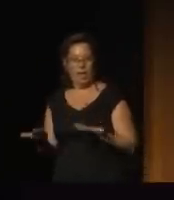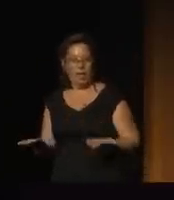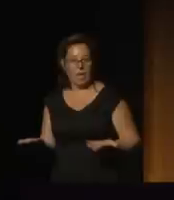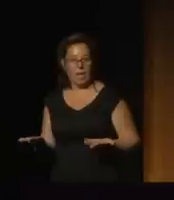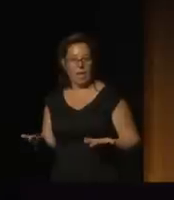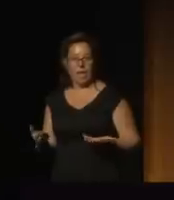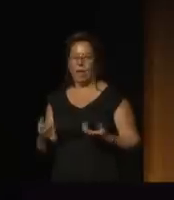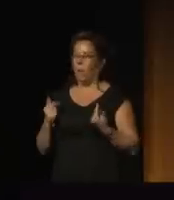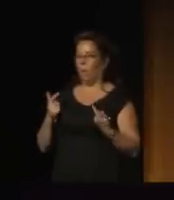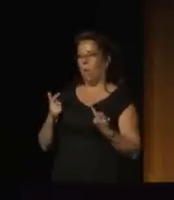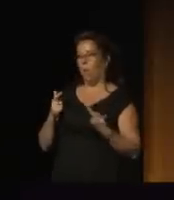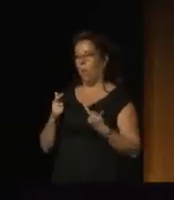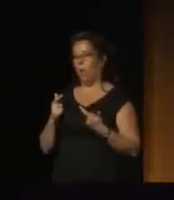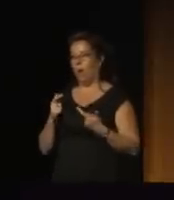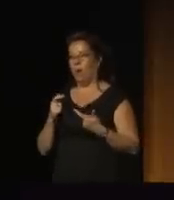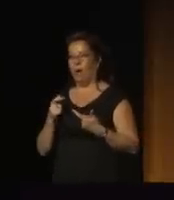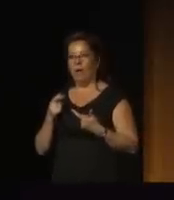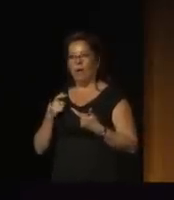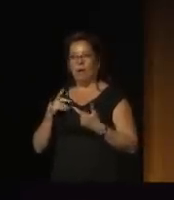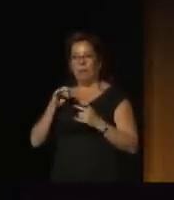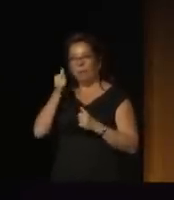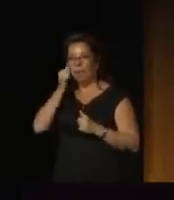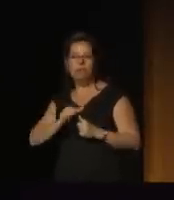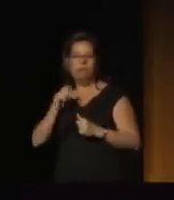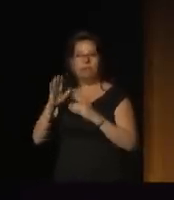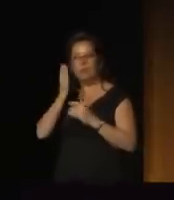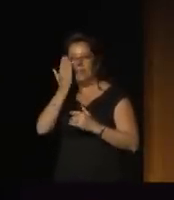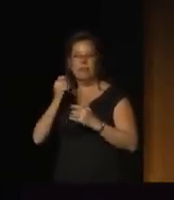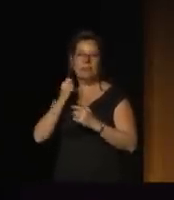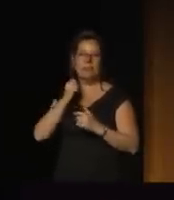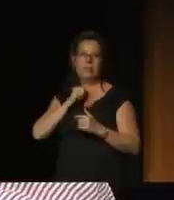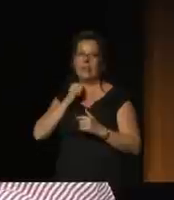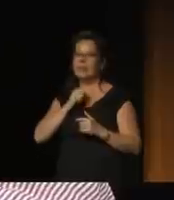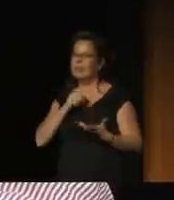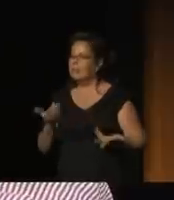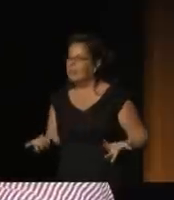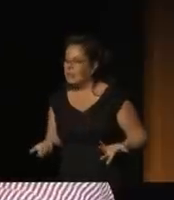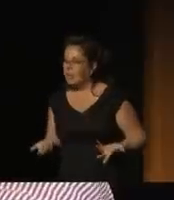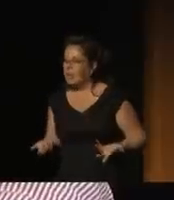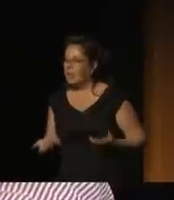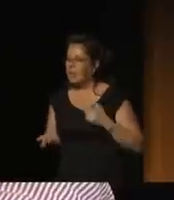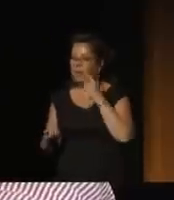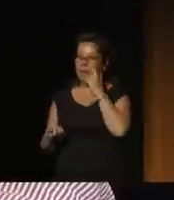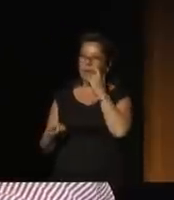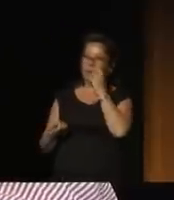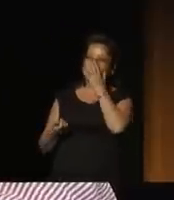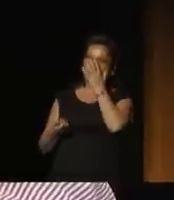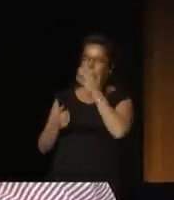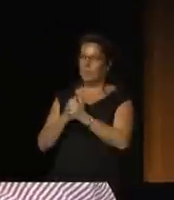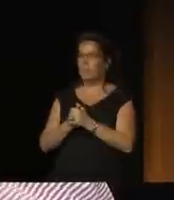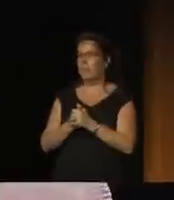and deeply sexist or not, that made them, the Democrats vulnerable. Well, that is because, you know, people feel they should like the president. You